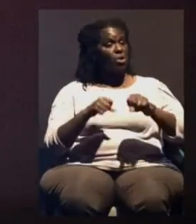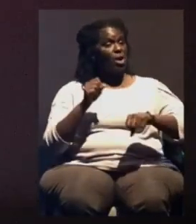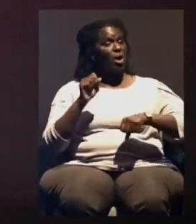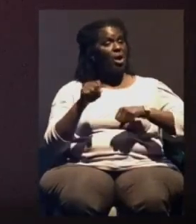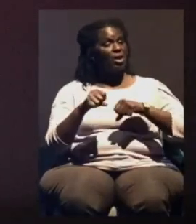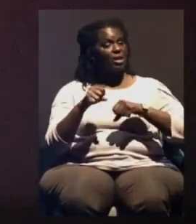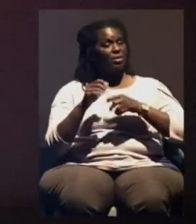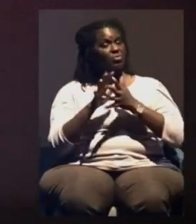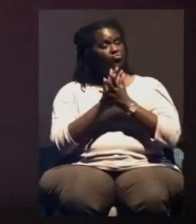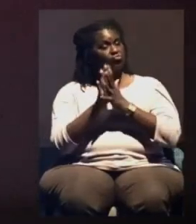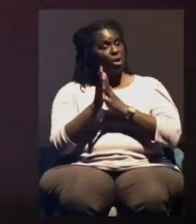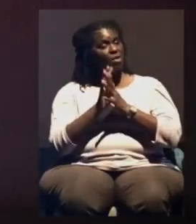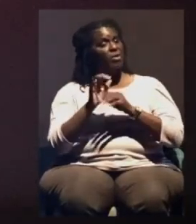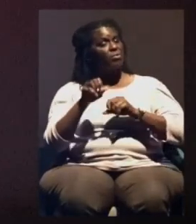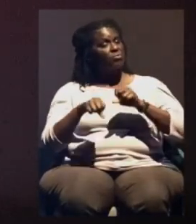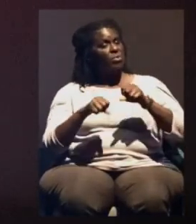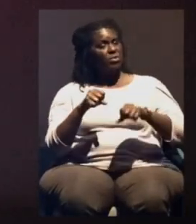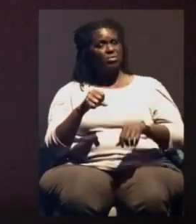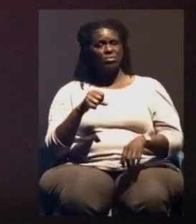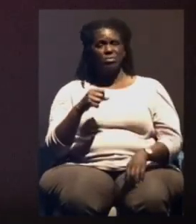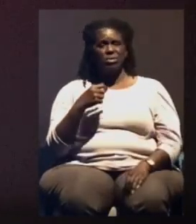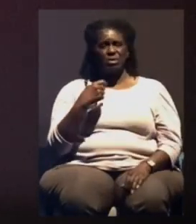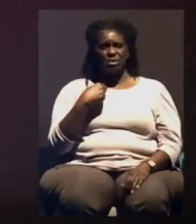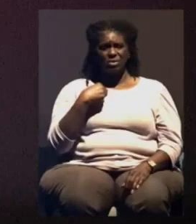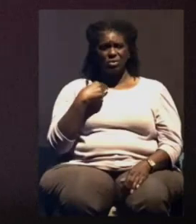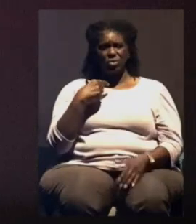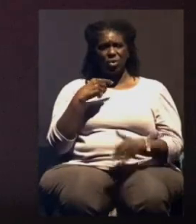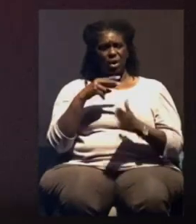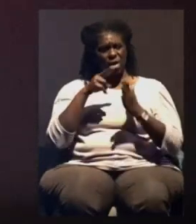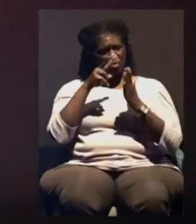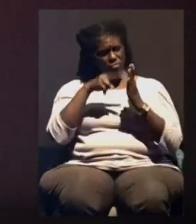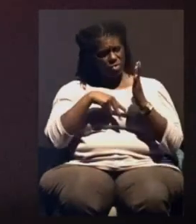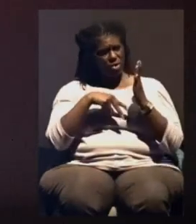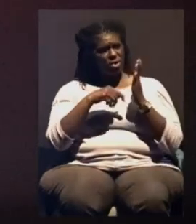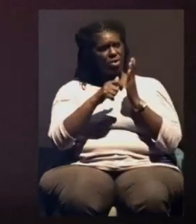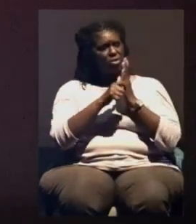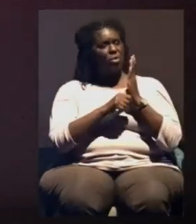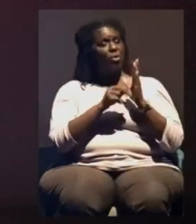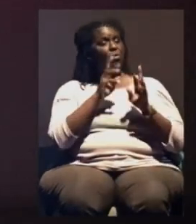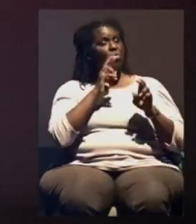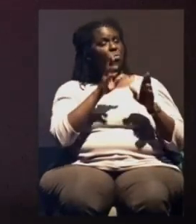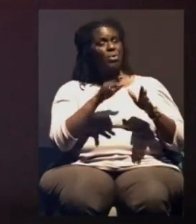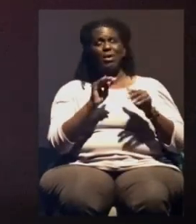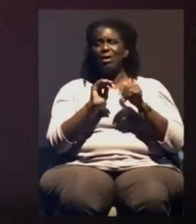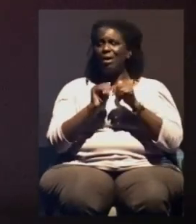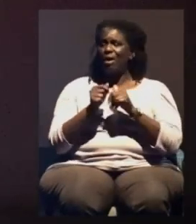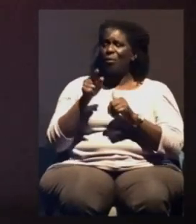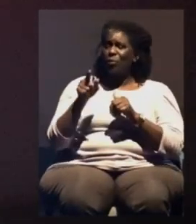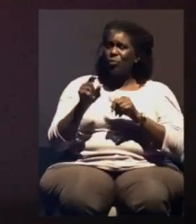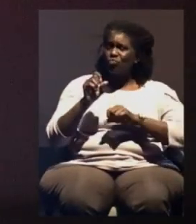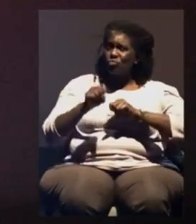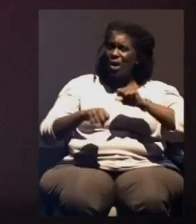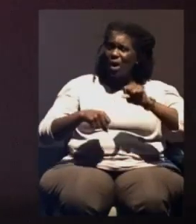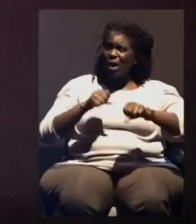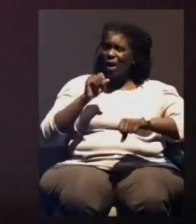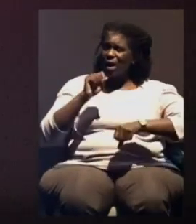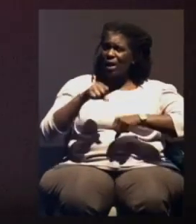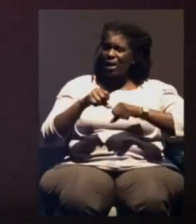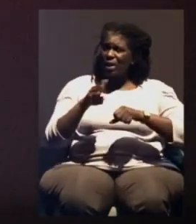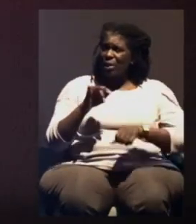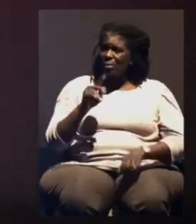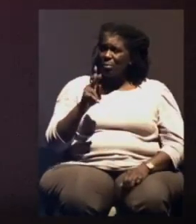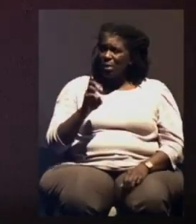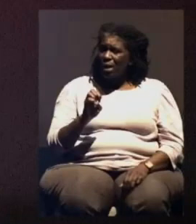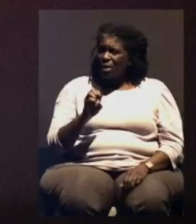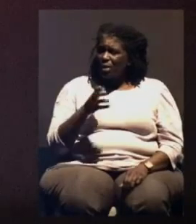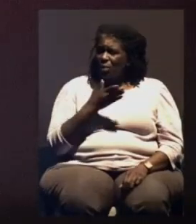bicycle in traffic. So I have an article. I ran into this article. A reporter says, how in the world do you do this? You don't even have any